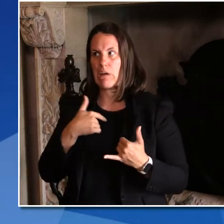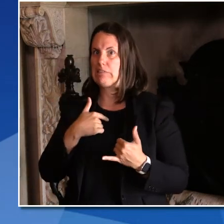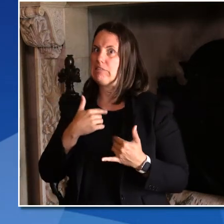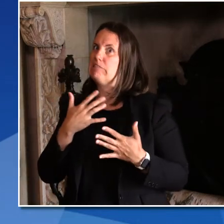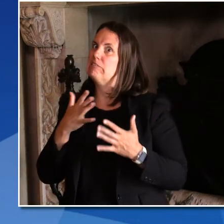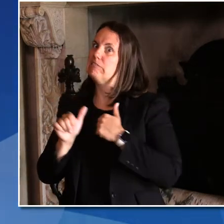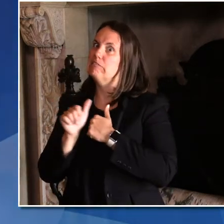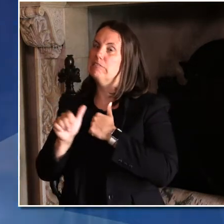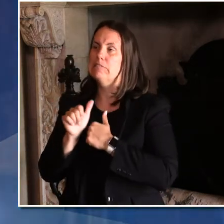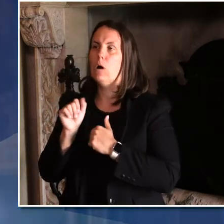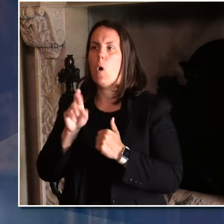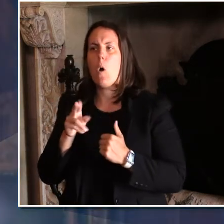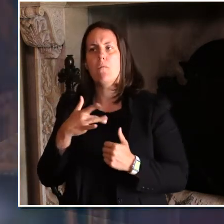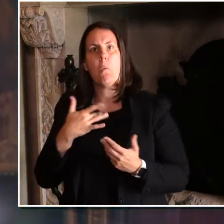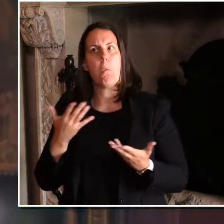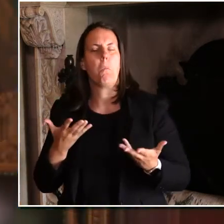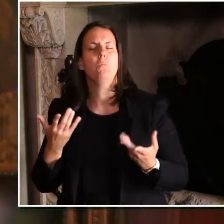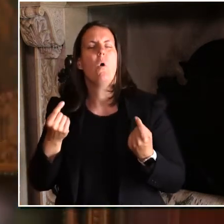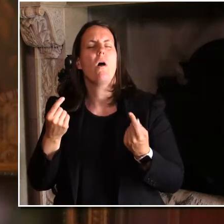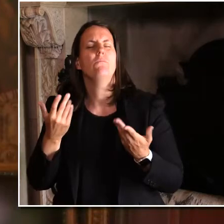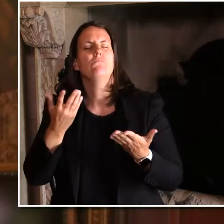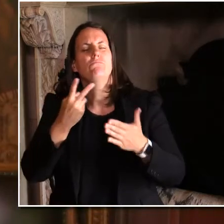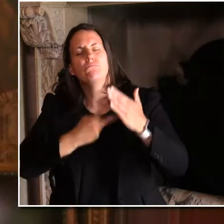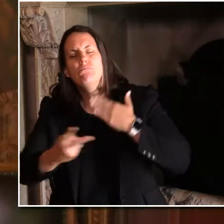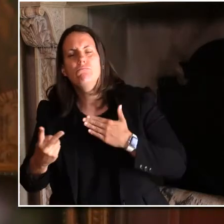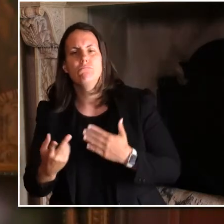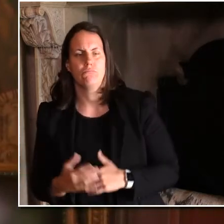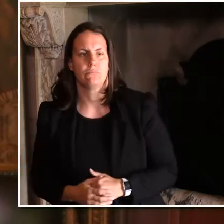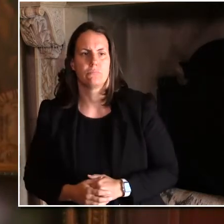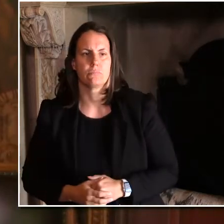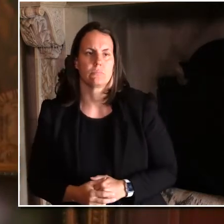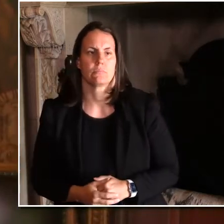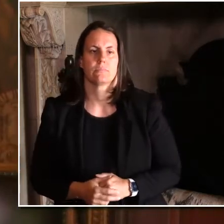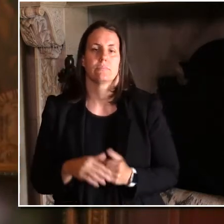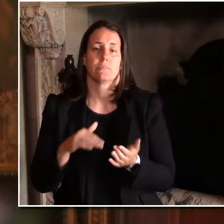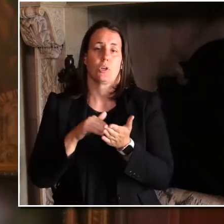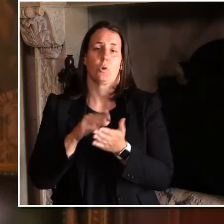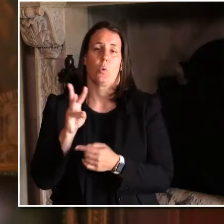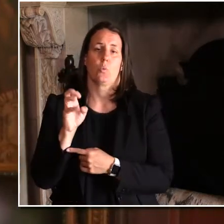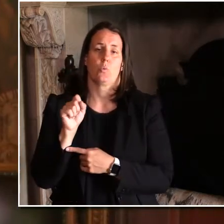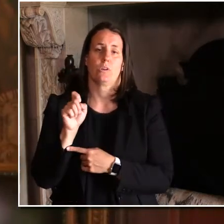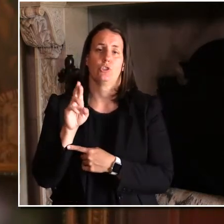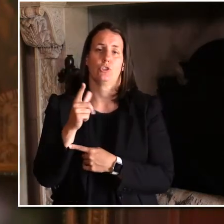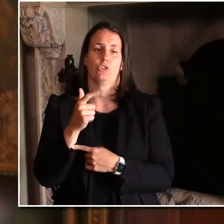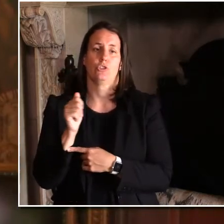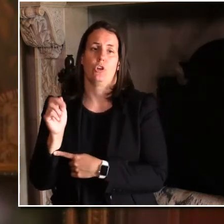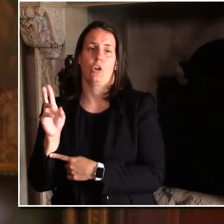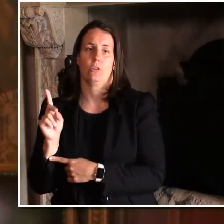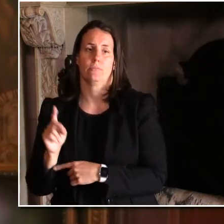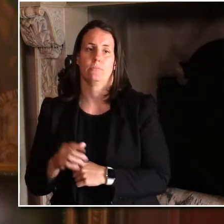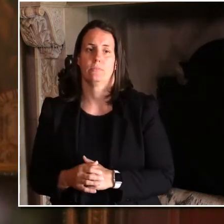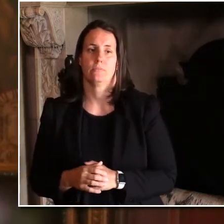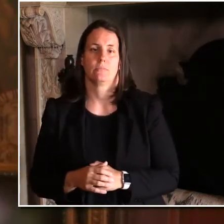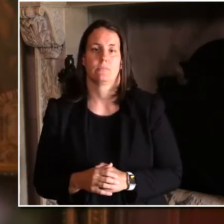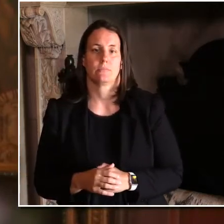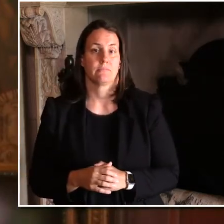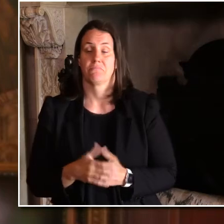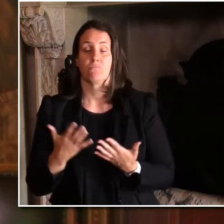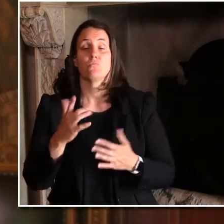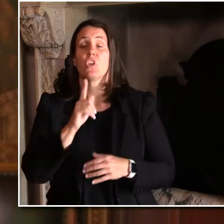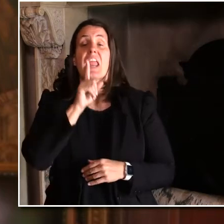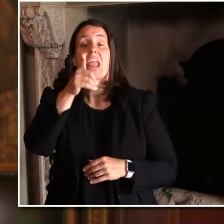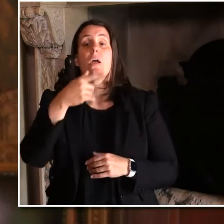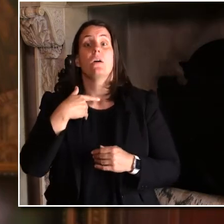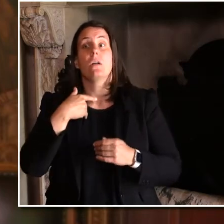Well, I'd say our goal is containment, which means cases are very rare. I think if